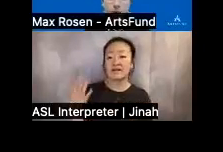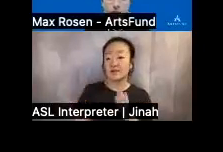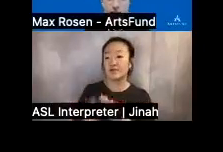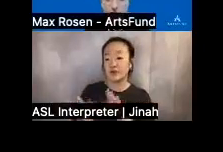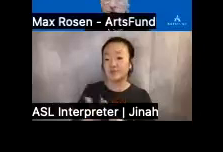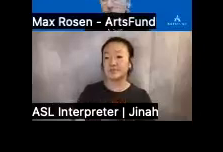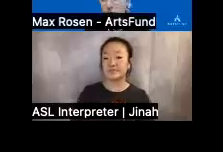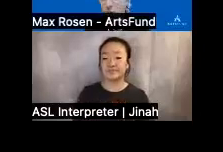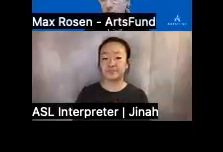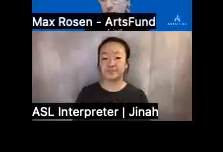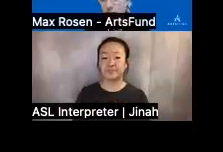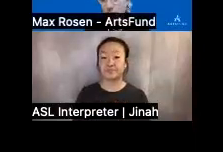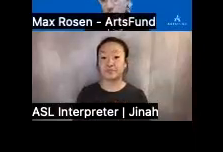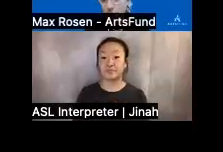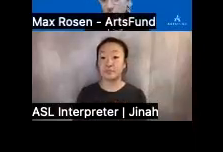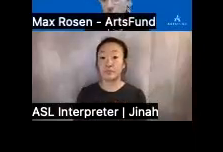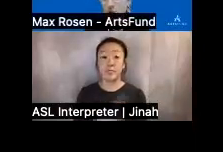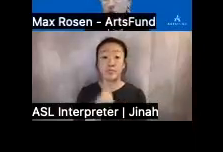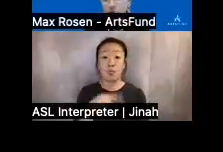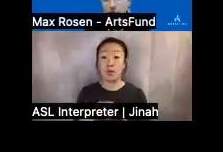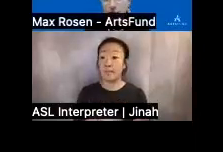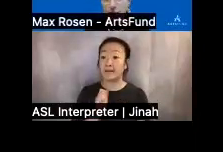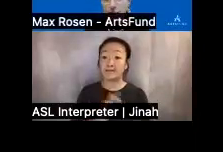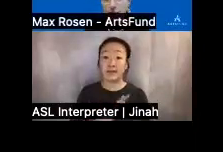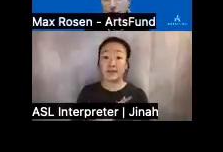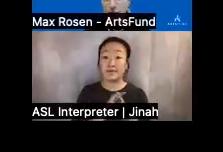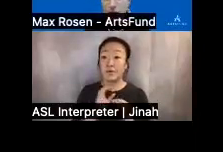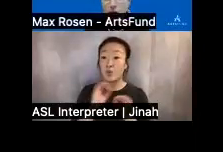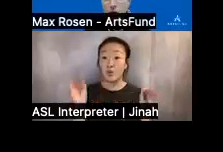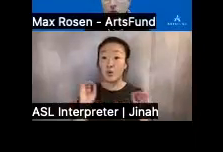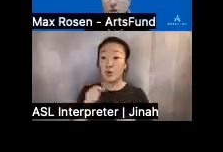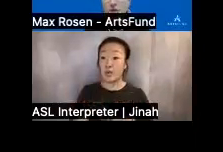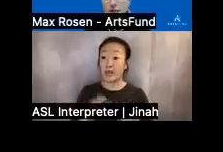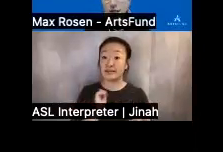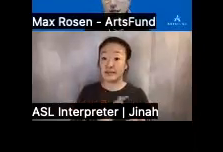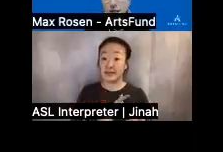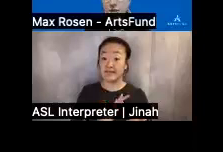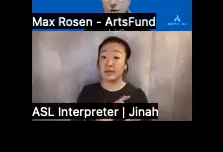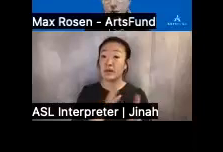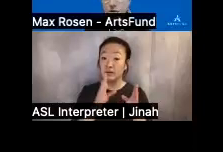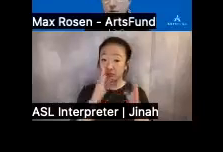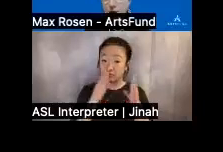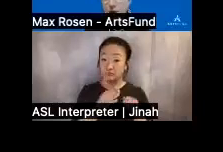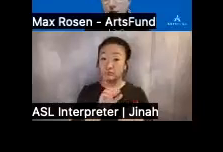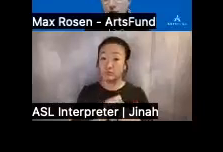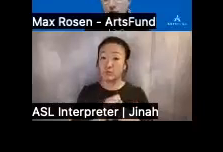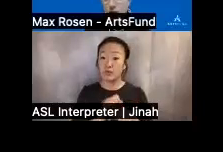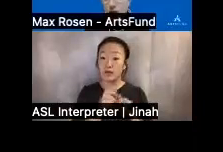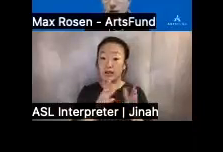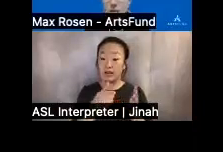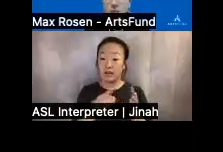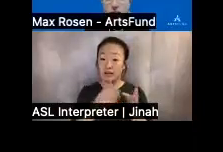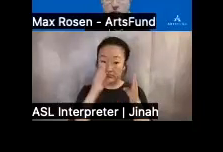For organizations with only 1 paid staff member or no paid staff members who work with a dedicated core group of